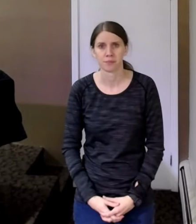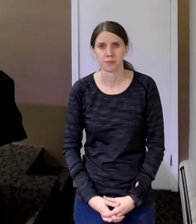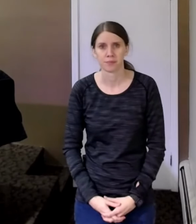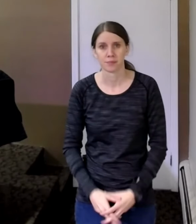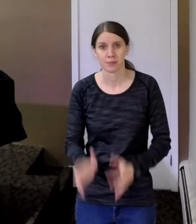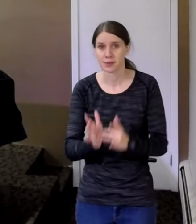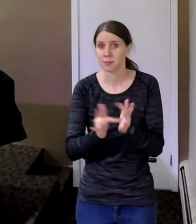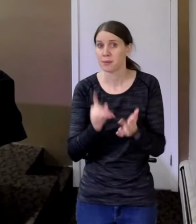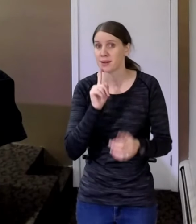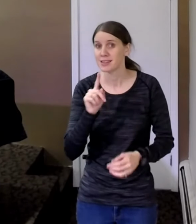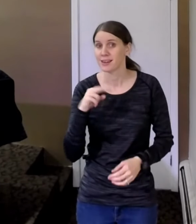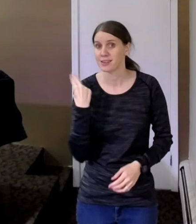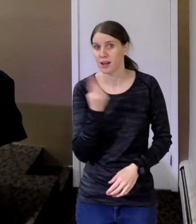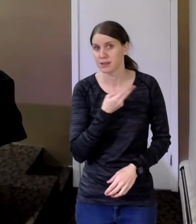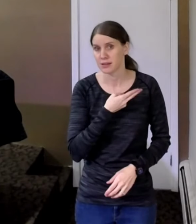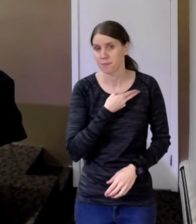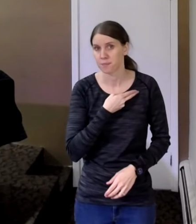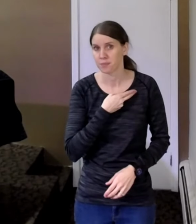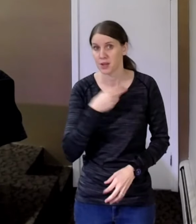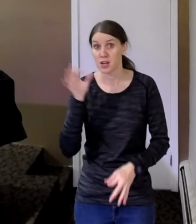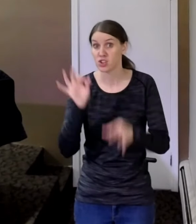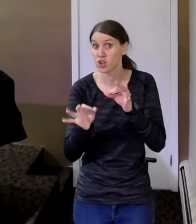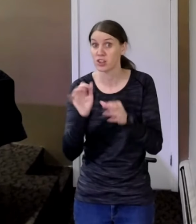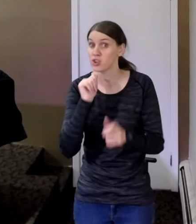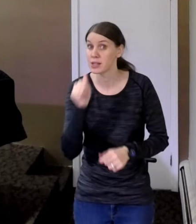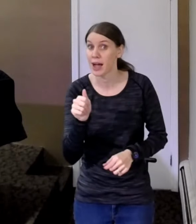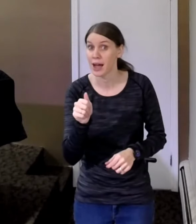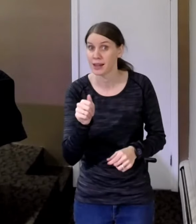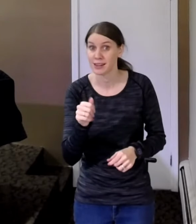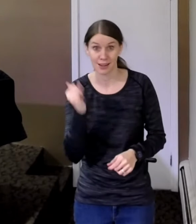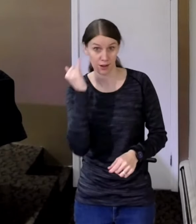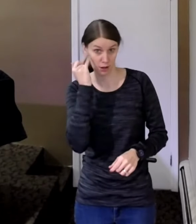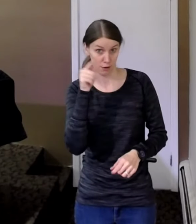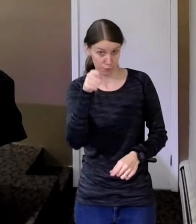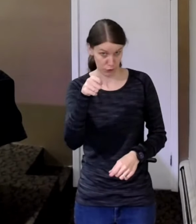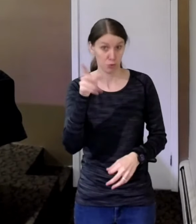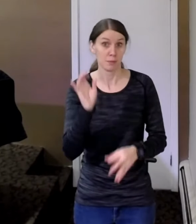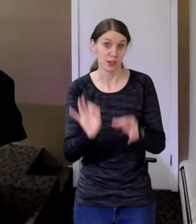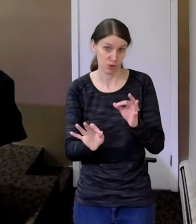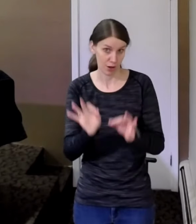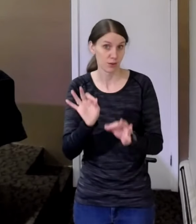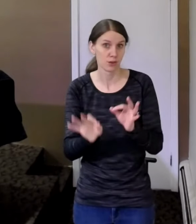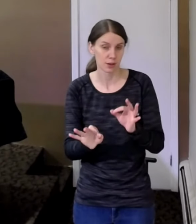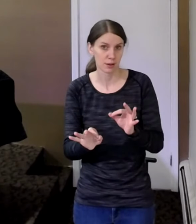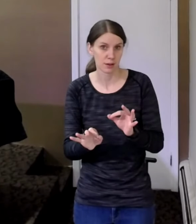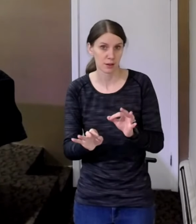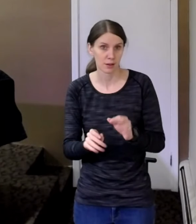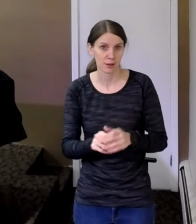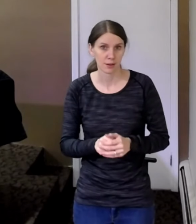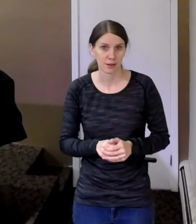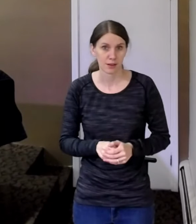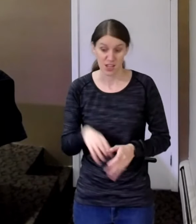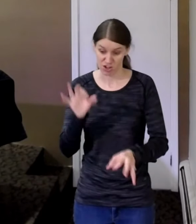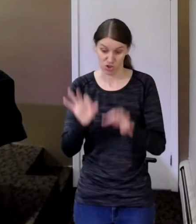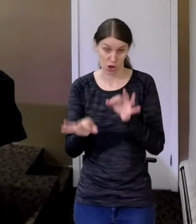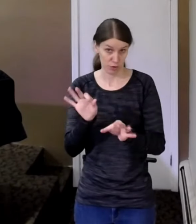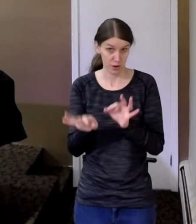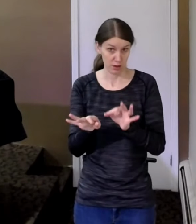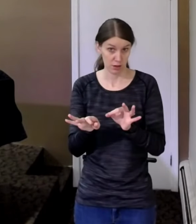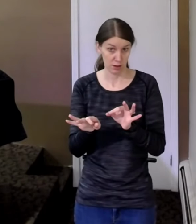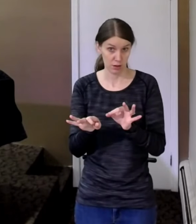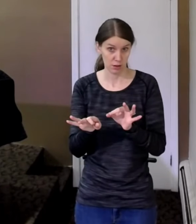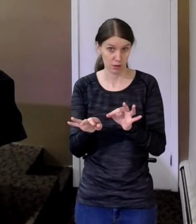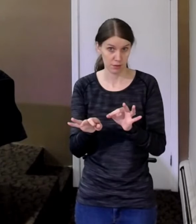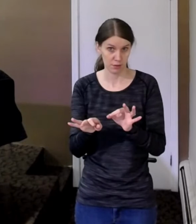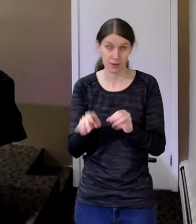Scripture tells us, judge not that you be not judged. God says that judgment stuff, that's